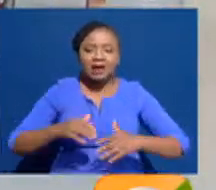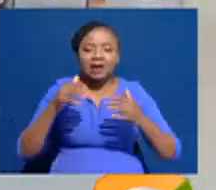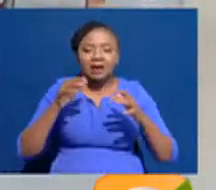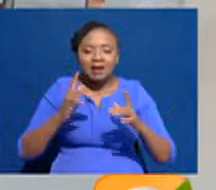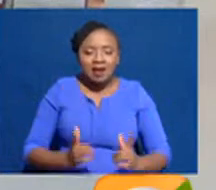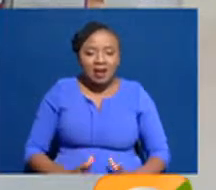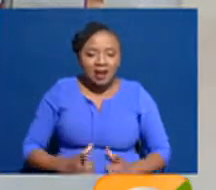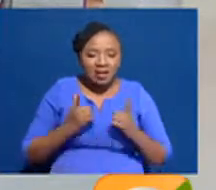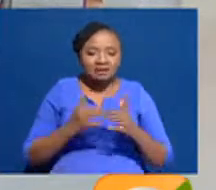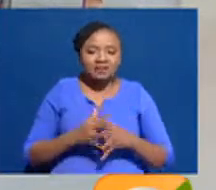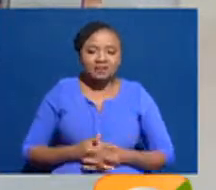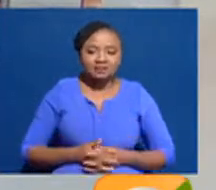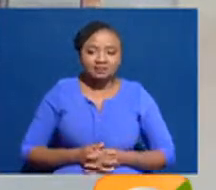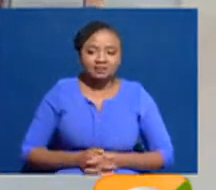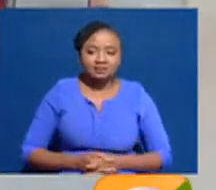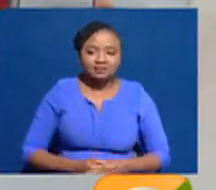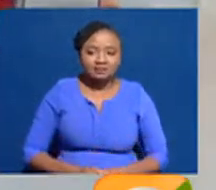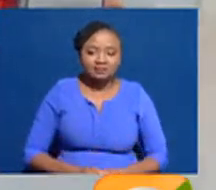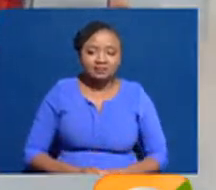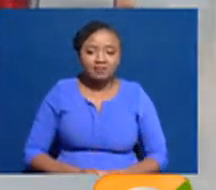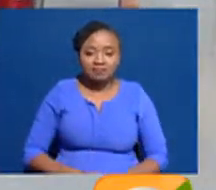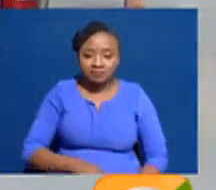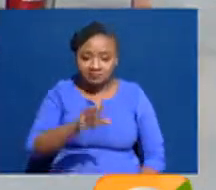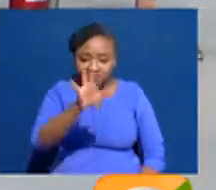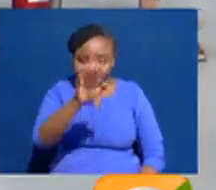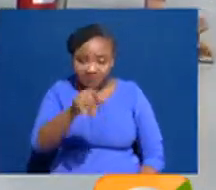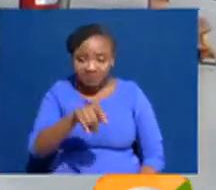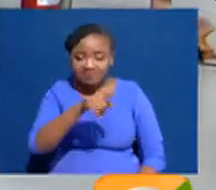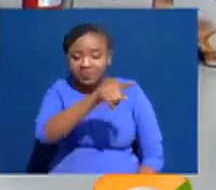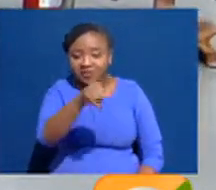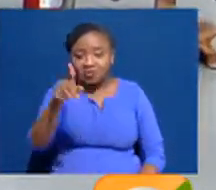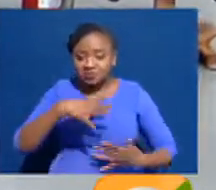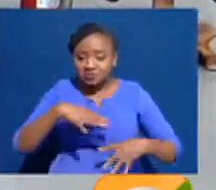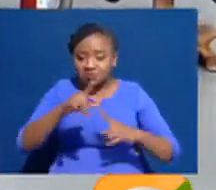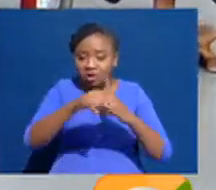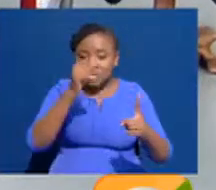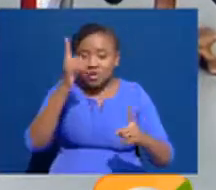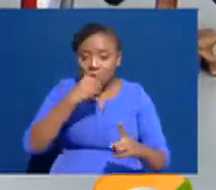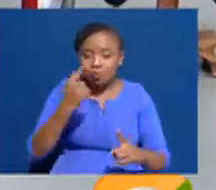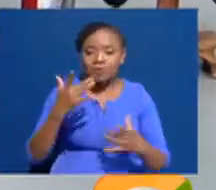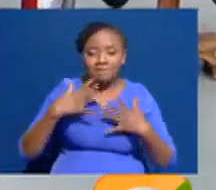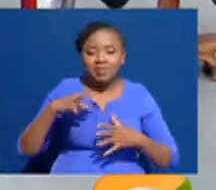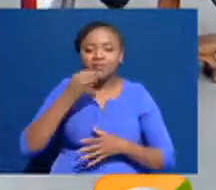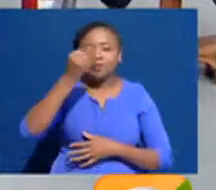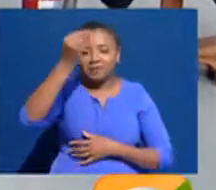people were killed by people who are masquerading as police officers. Let him finish.